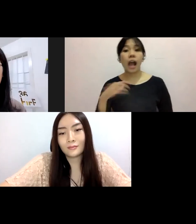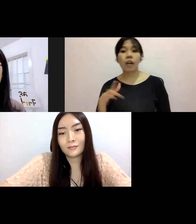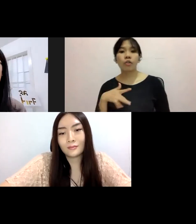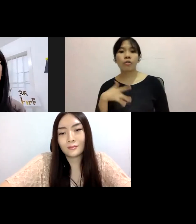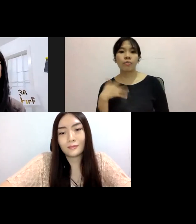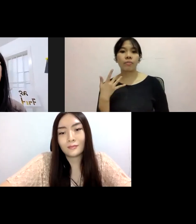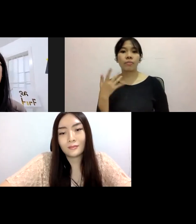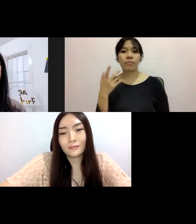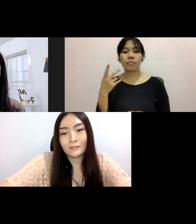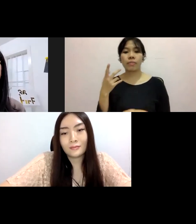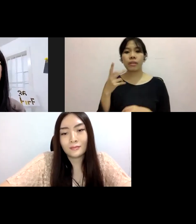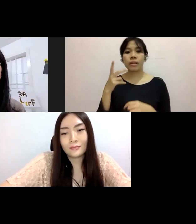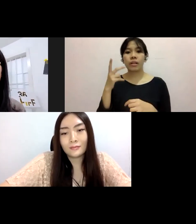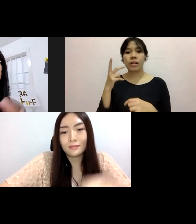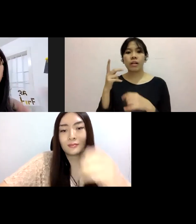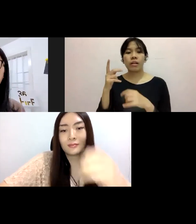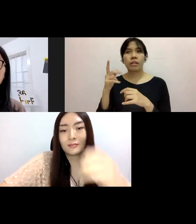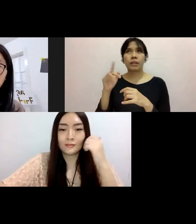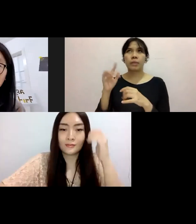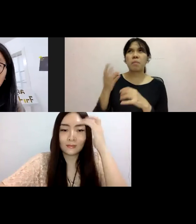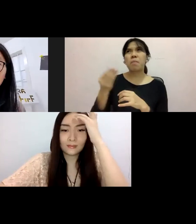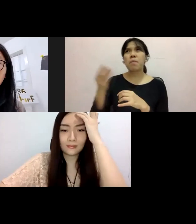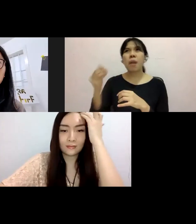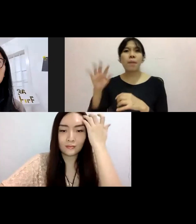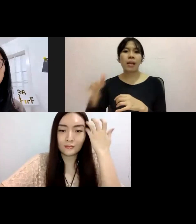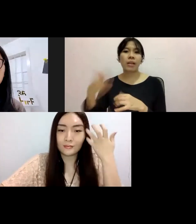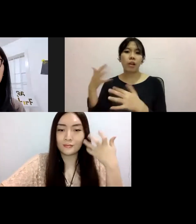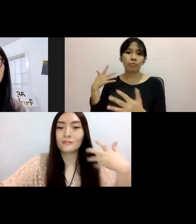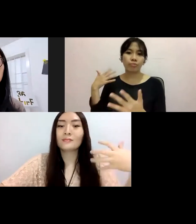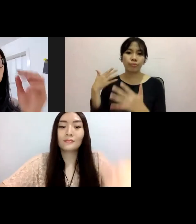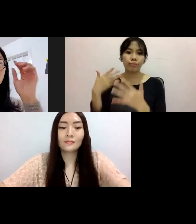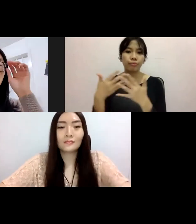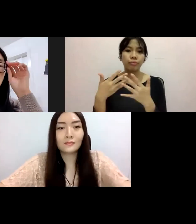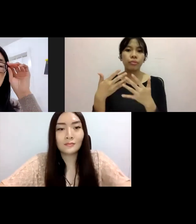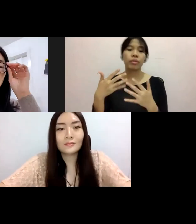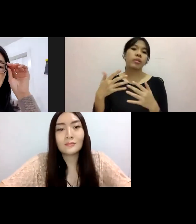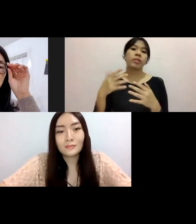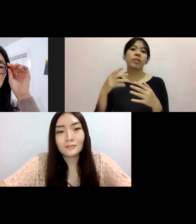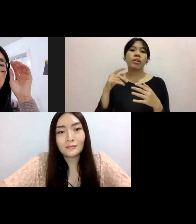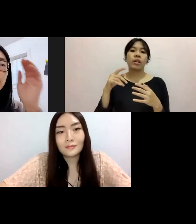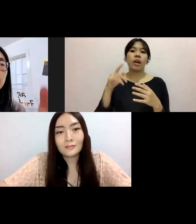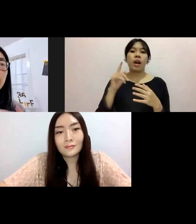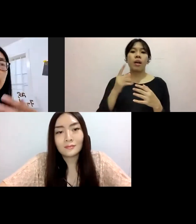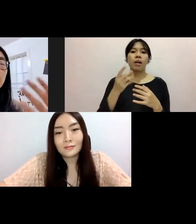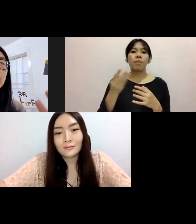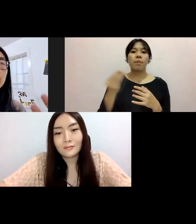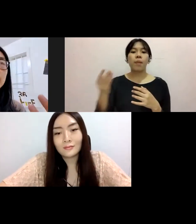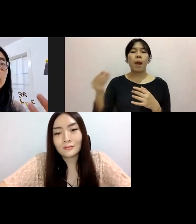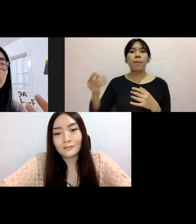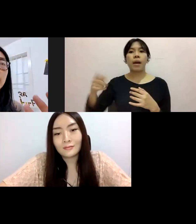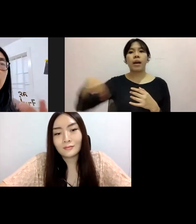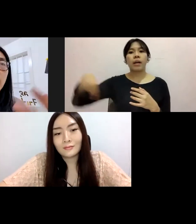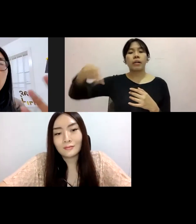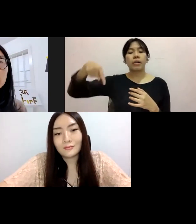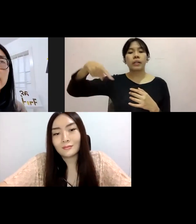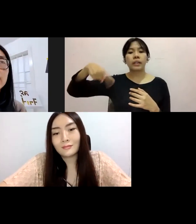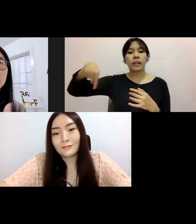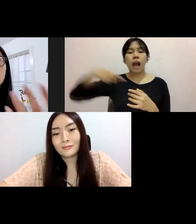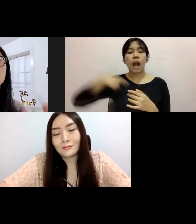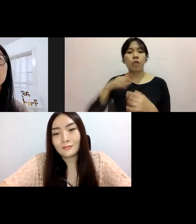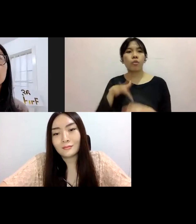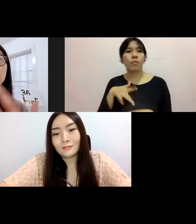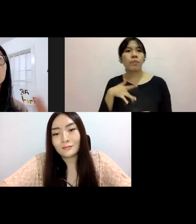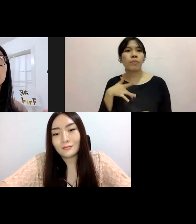couple of years. So I really miss her and my family in China. Then I